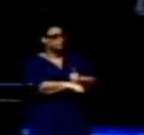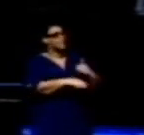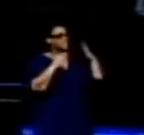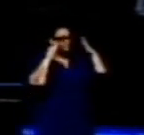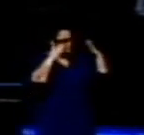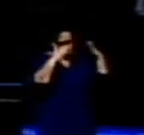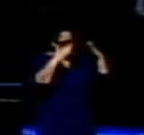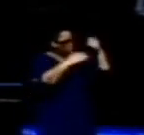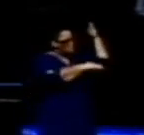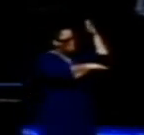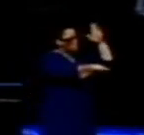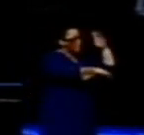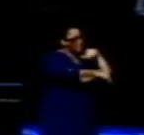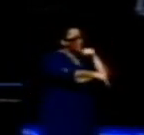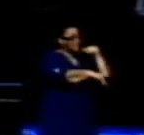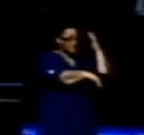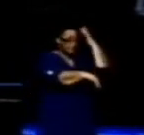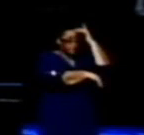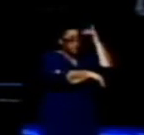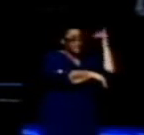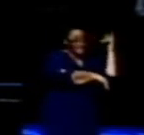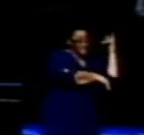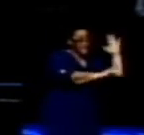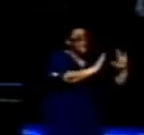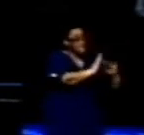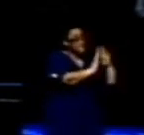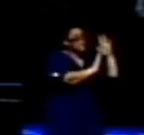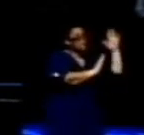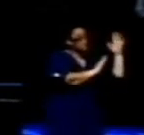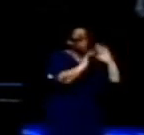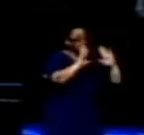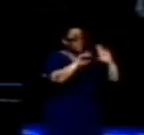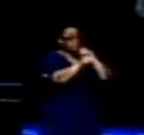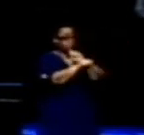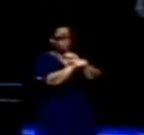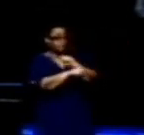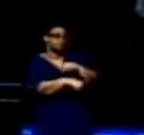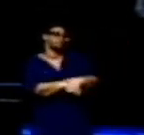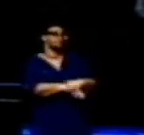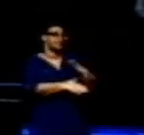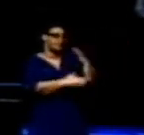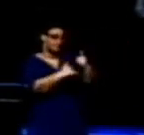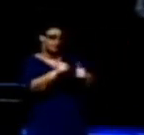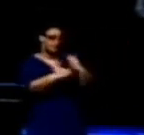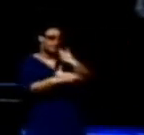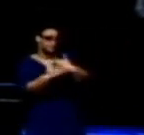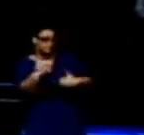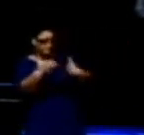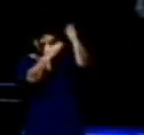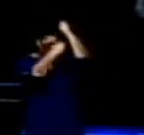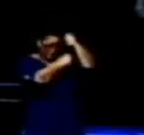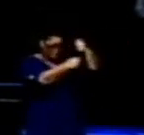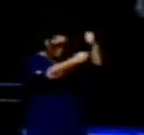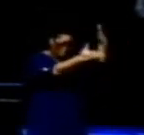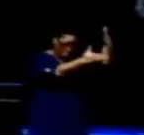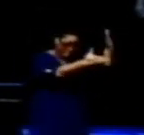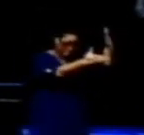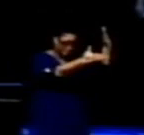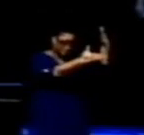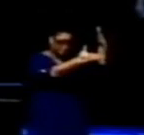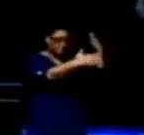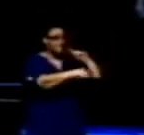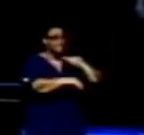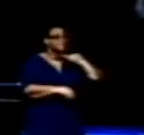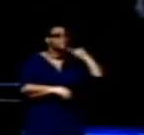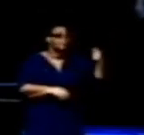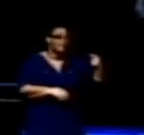God, not forgetting his glorious miracles. And the last portion, and obeying his command.